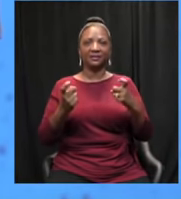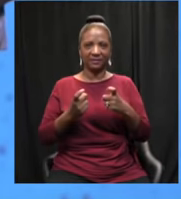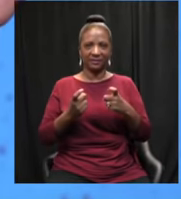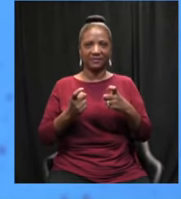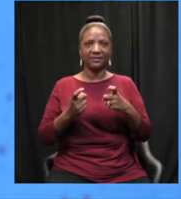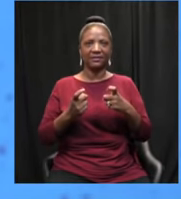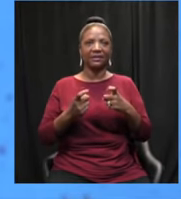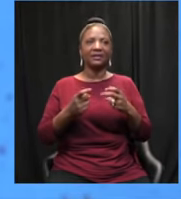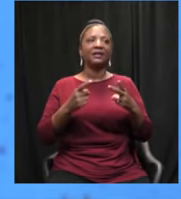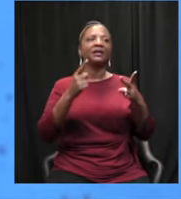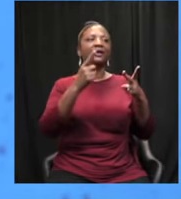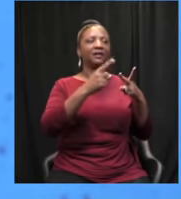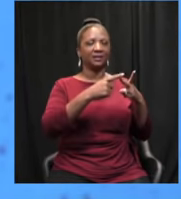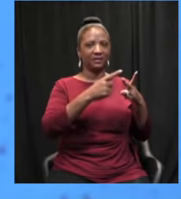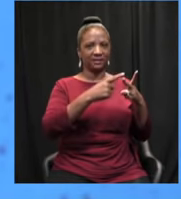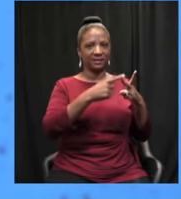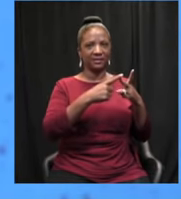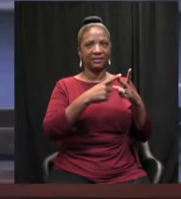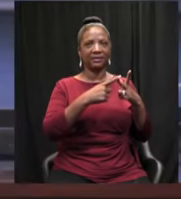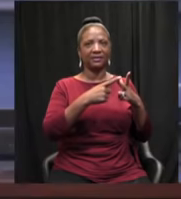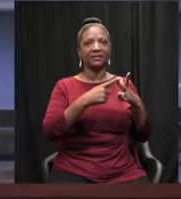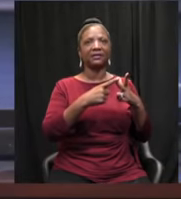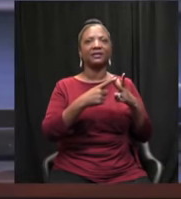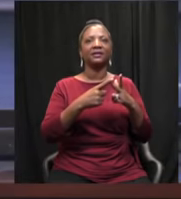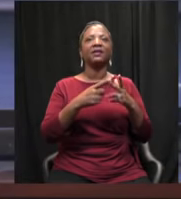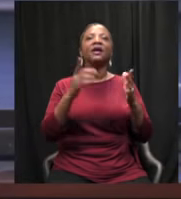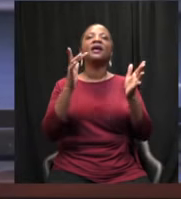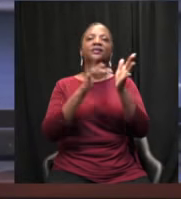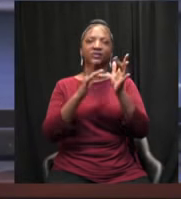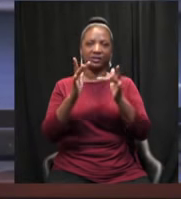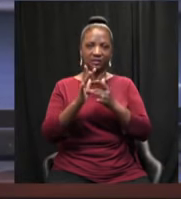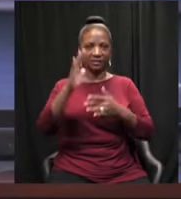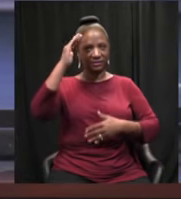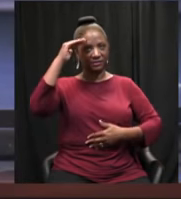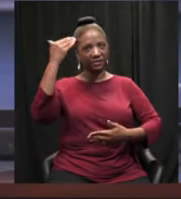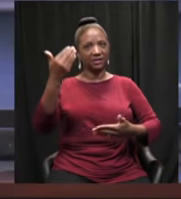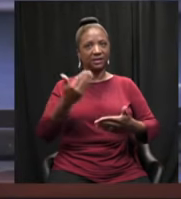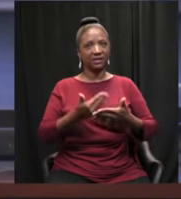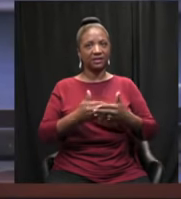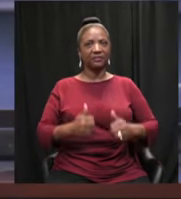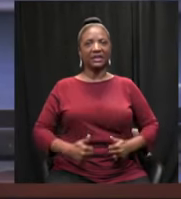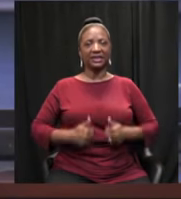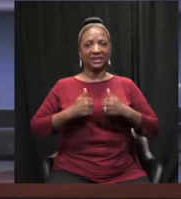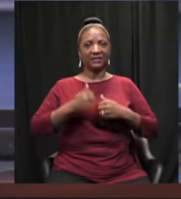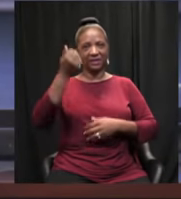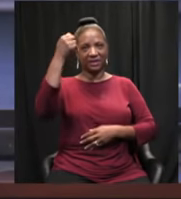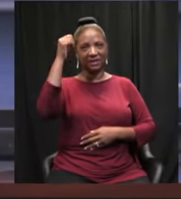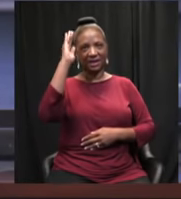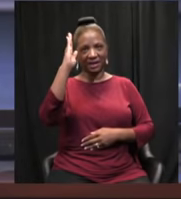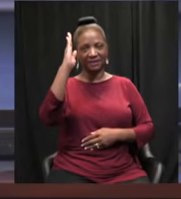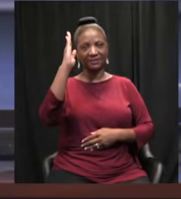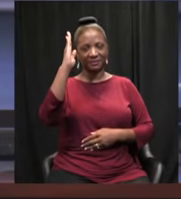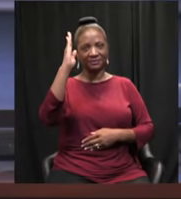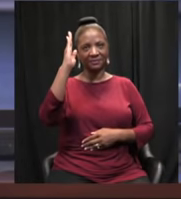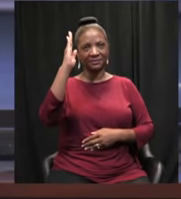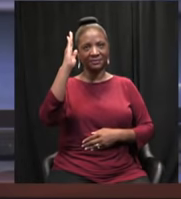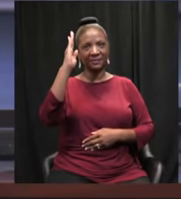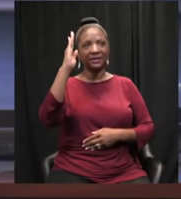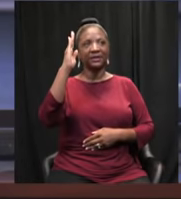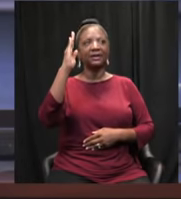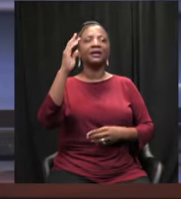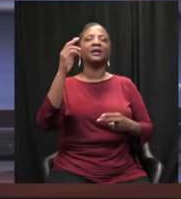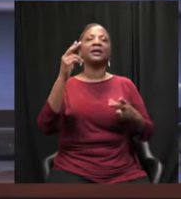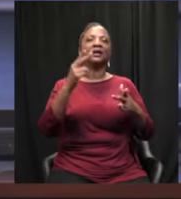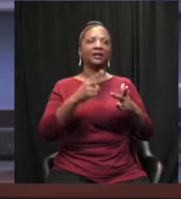another title. Here it is. He is Jesus, Son of the Living God. It is this title, the Son of the